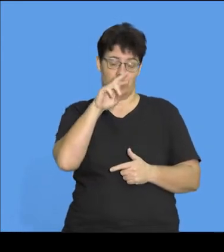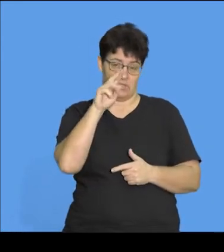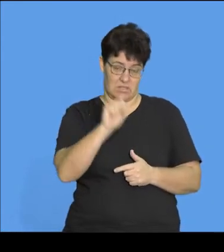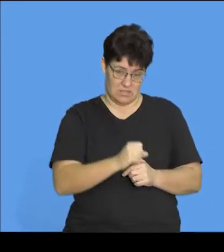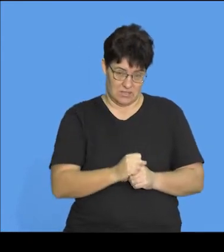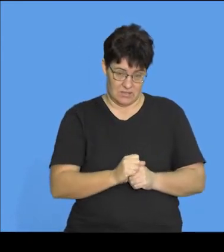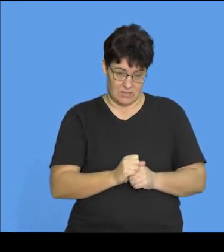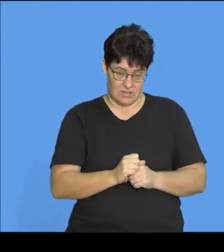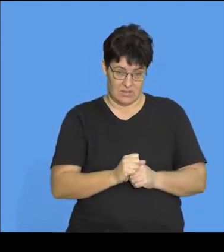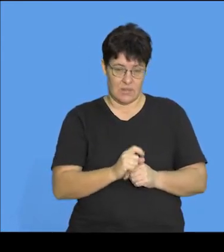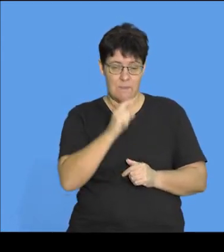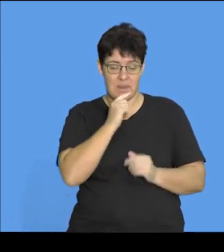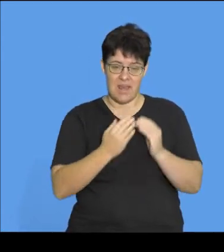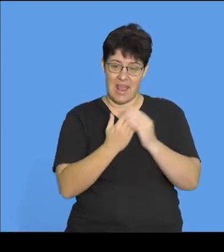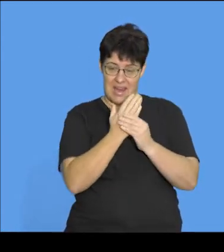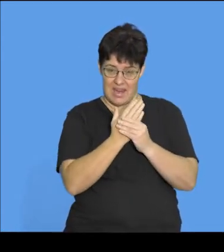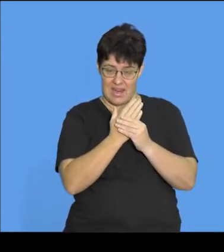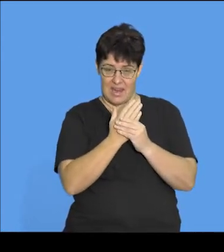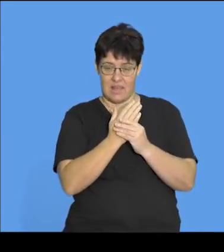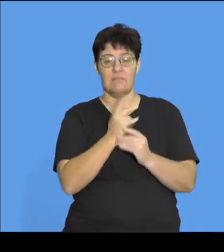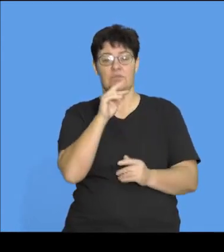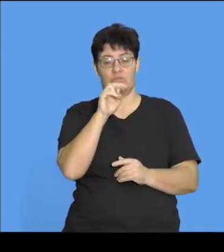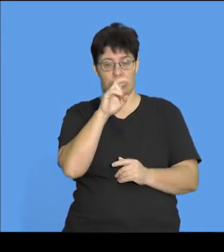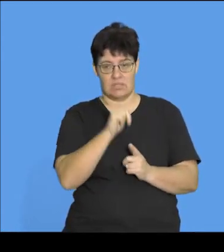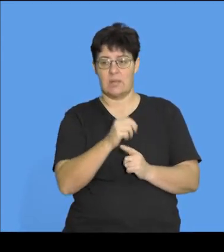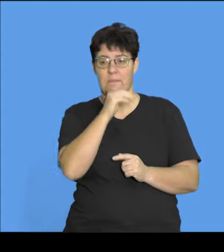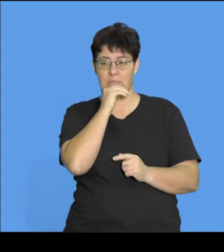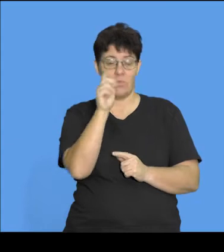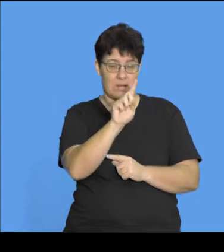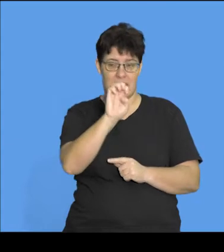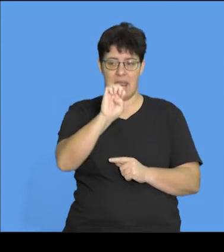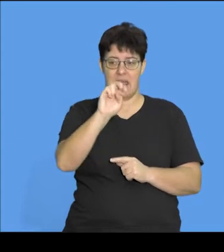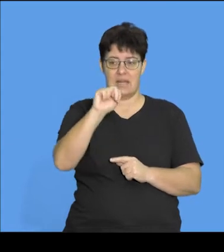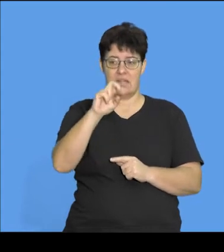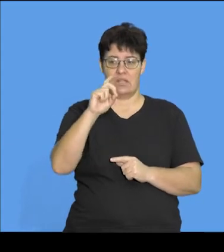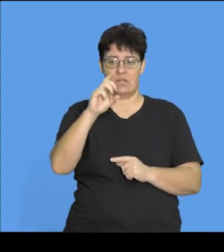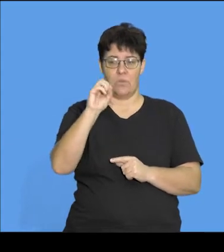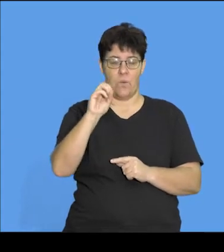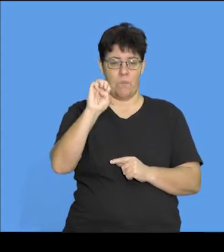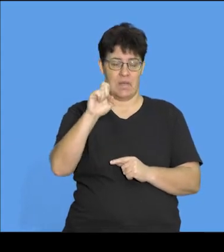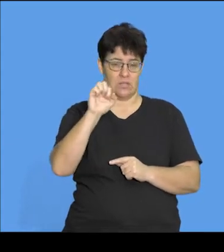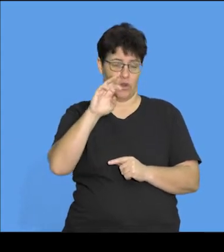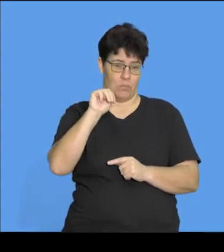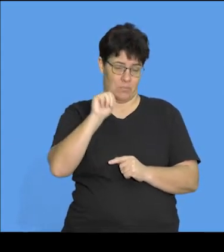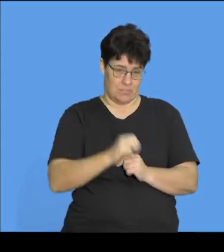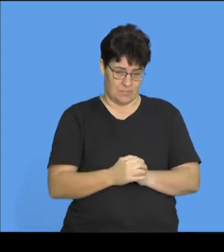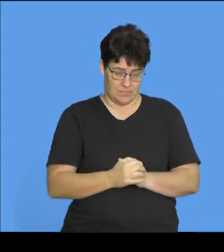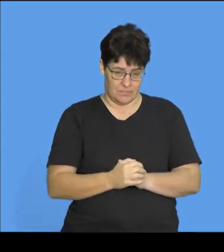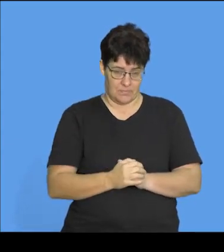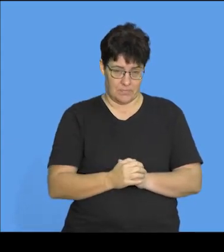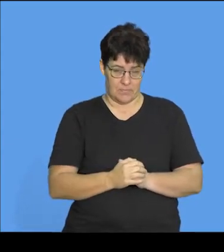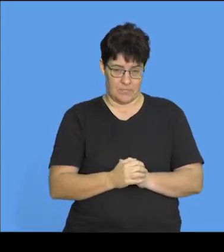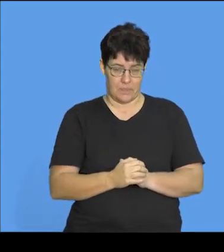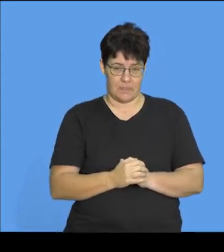is the inner lining of the uterus called the endometrium. Let's try and understand the context around